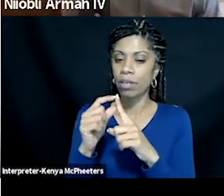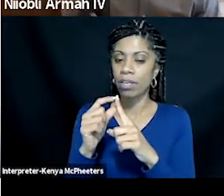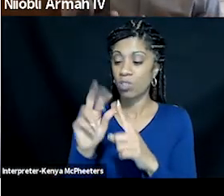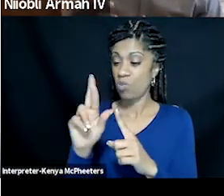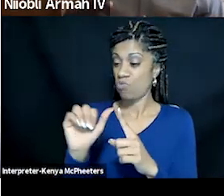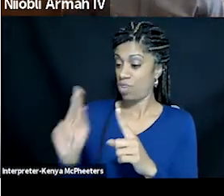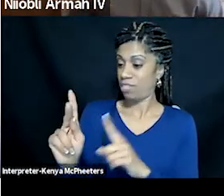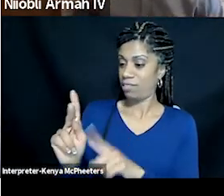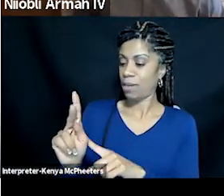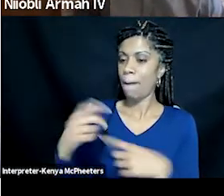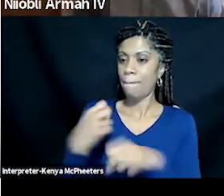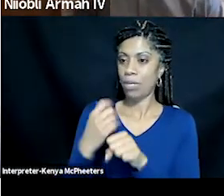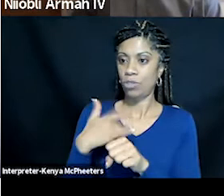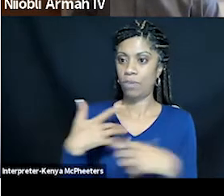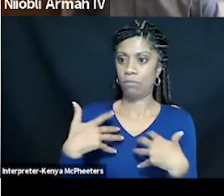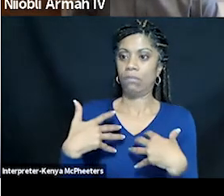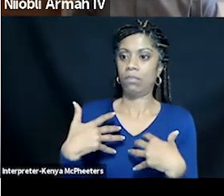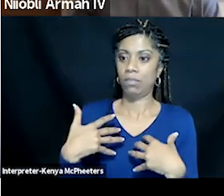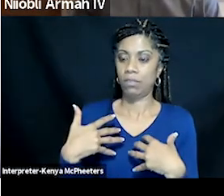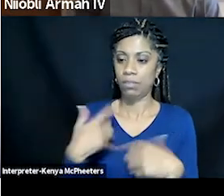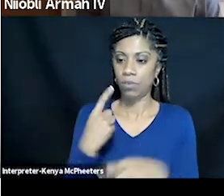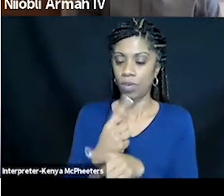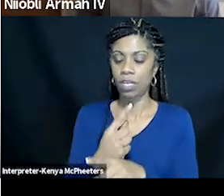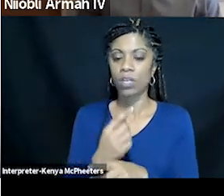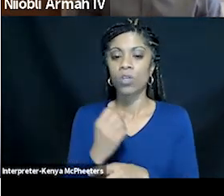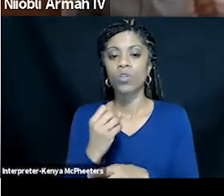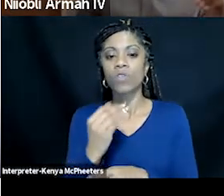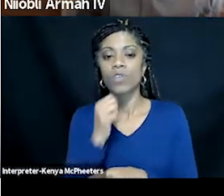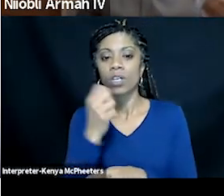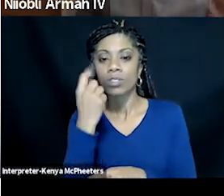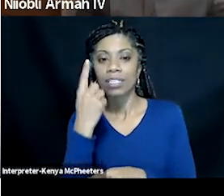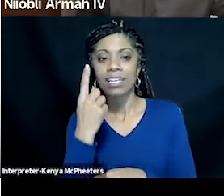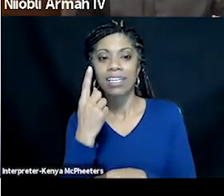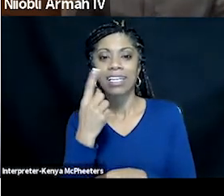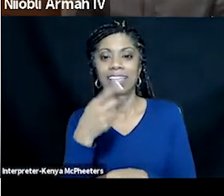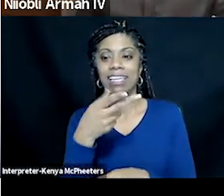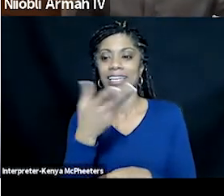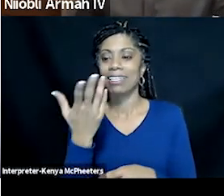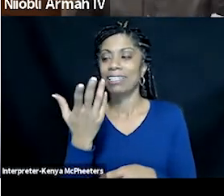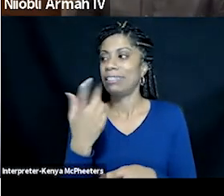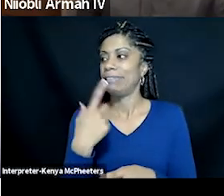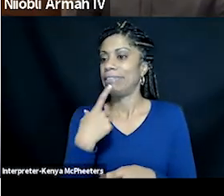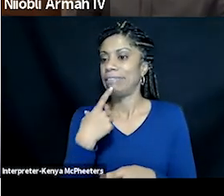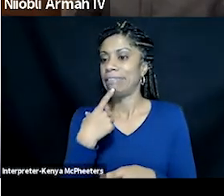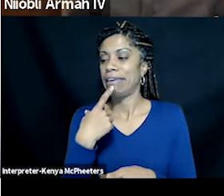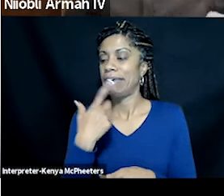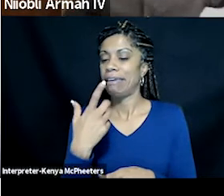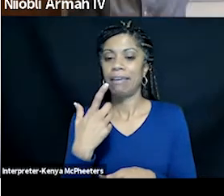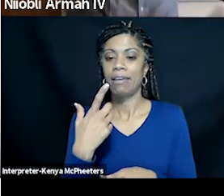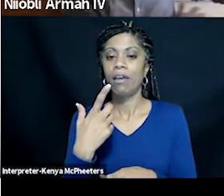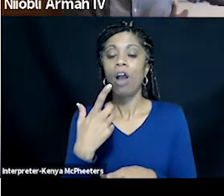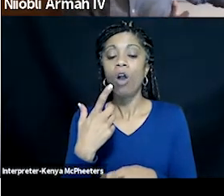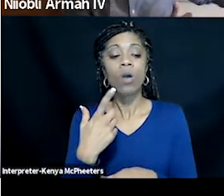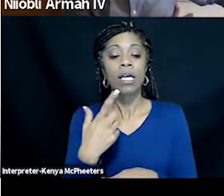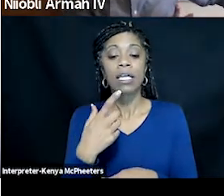don't internalize, you know, asset framing versus deficit framing, if you don't internalize naming the aspiration before the population, then